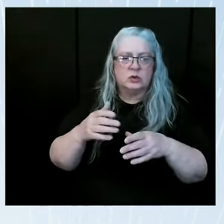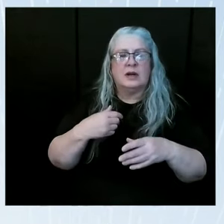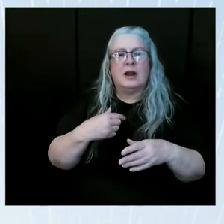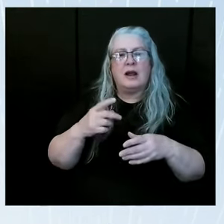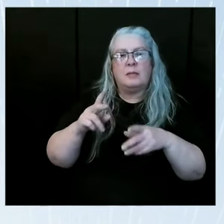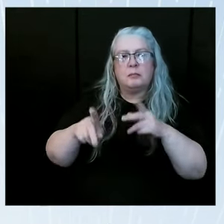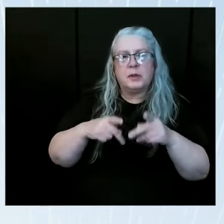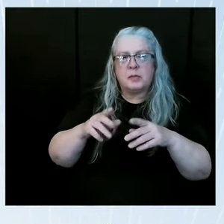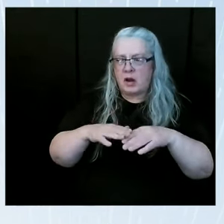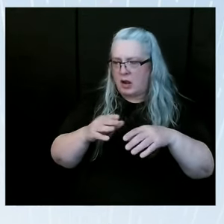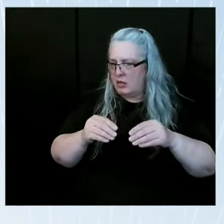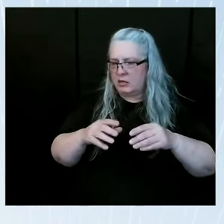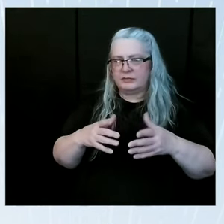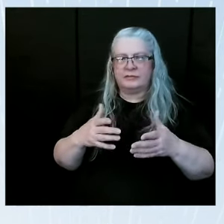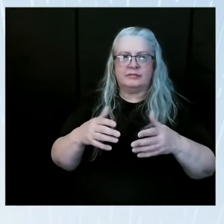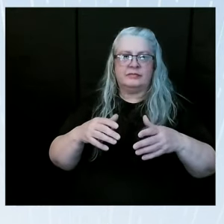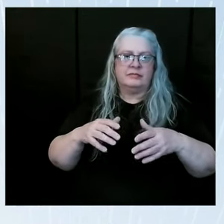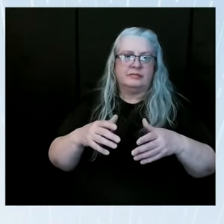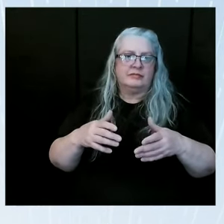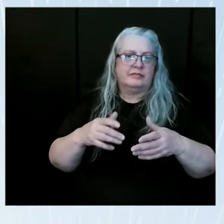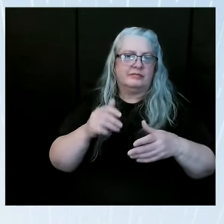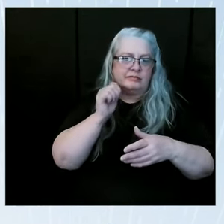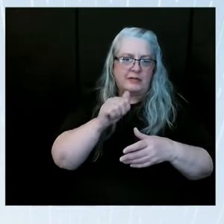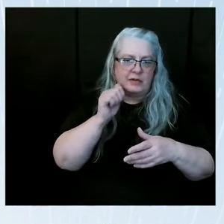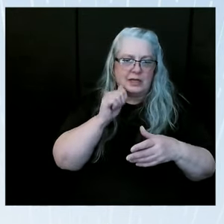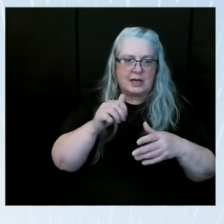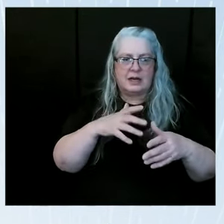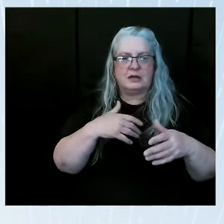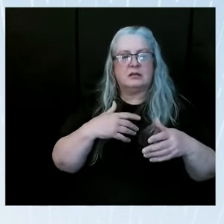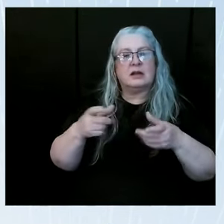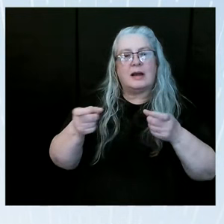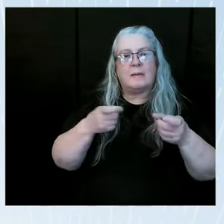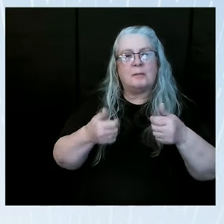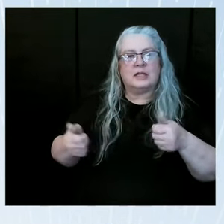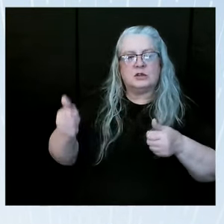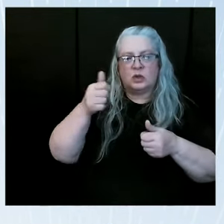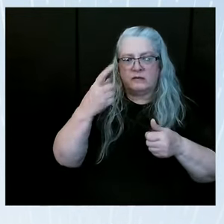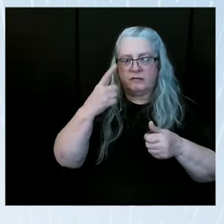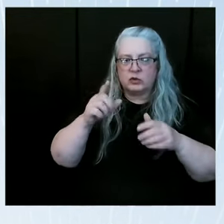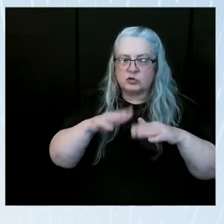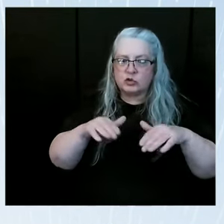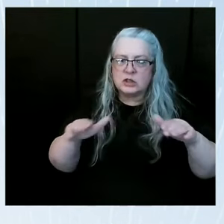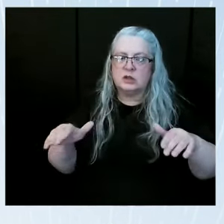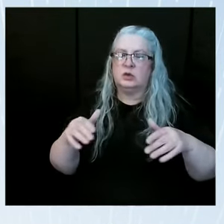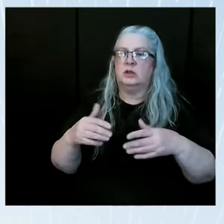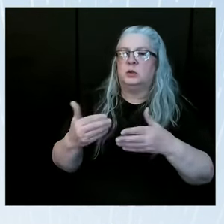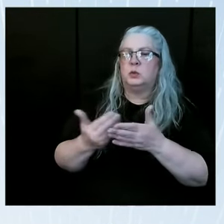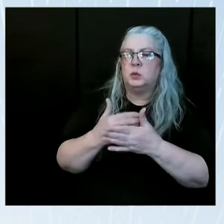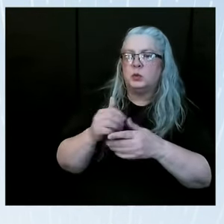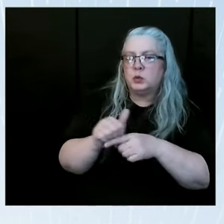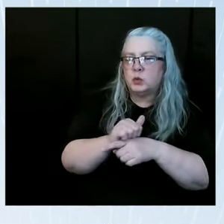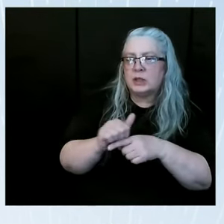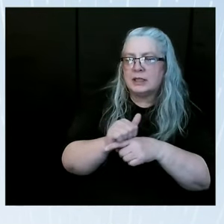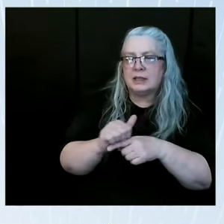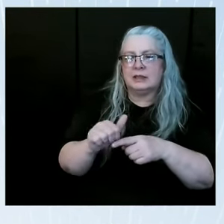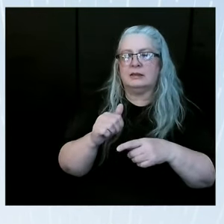new training and resources targeting child welfare workers that was informed by survivors and those with lived